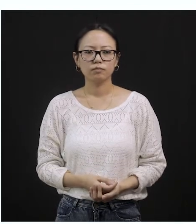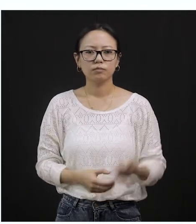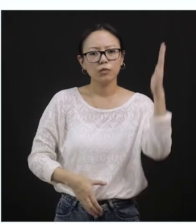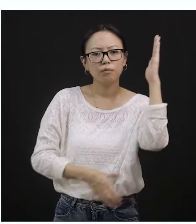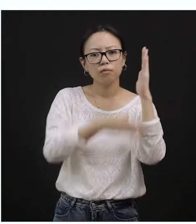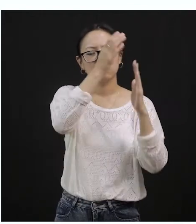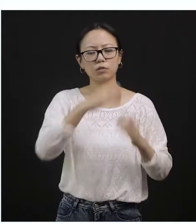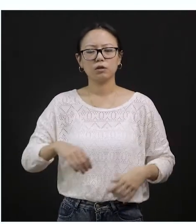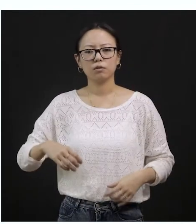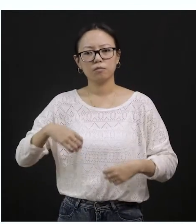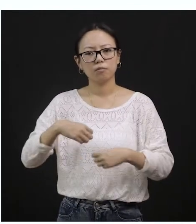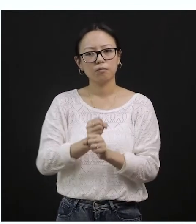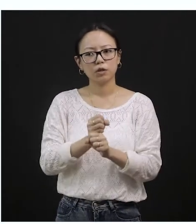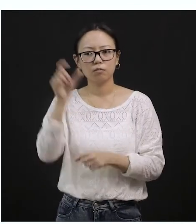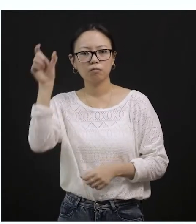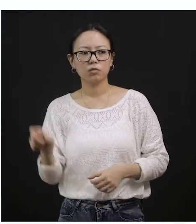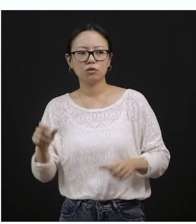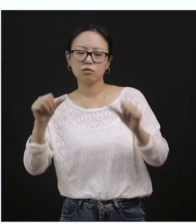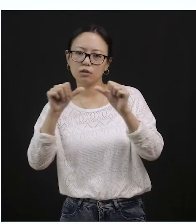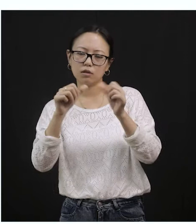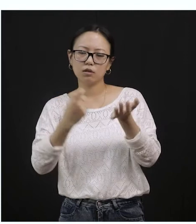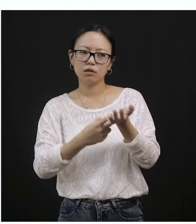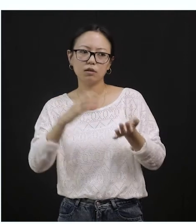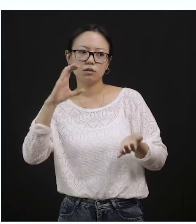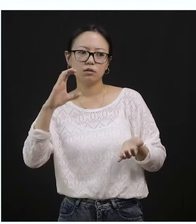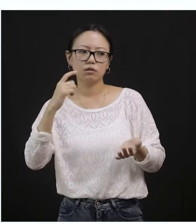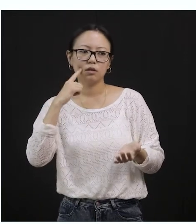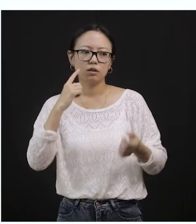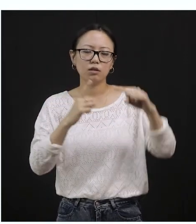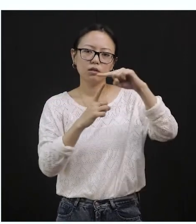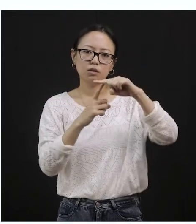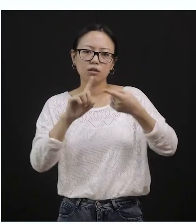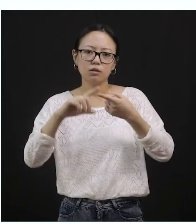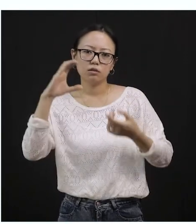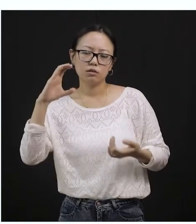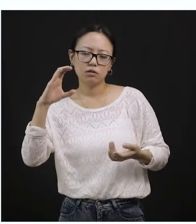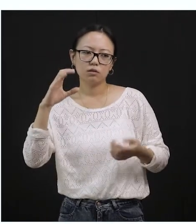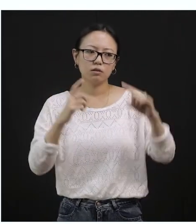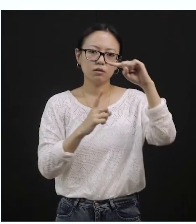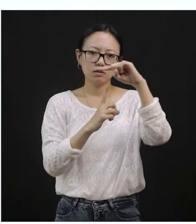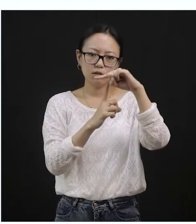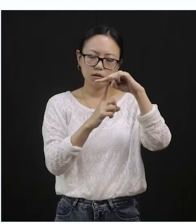a sustainable building designs are purely done by an architect.